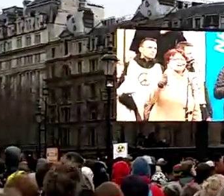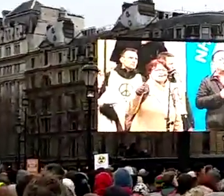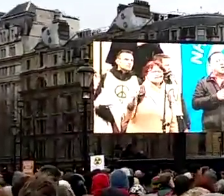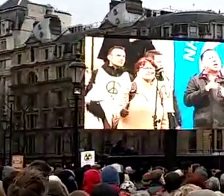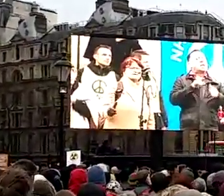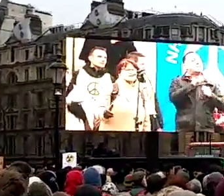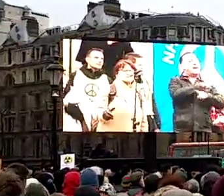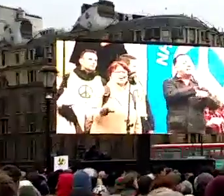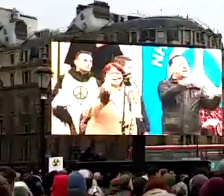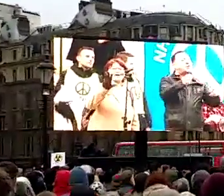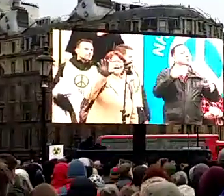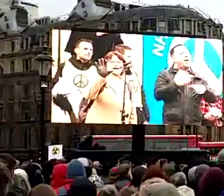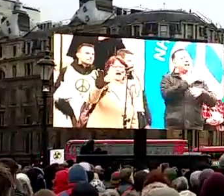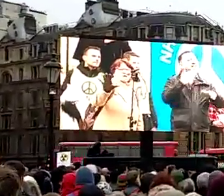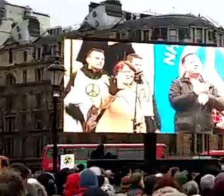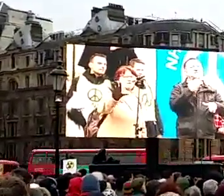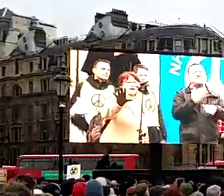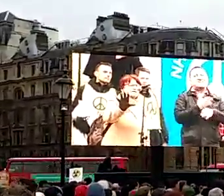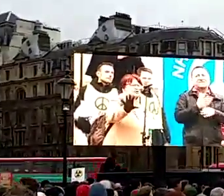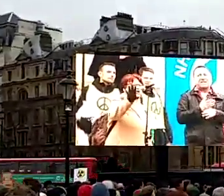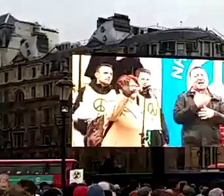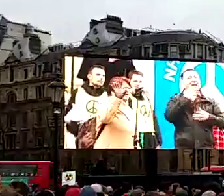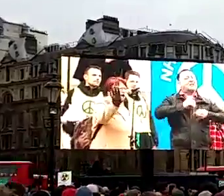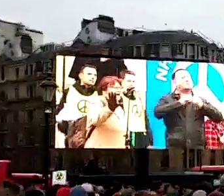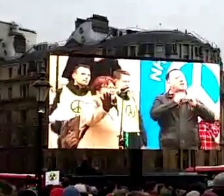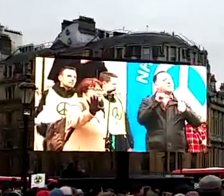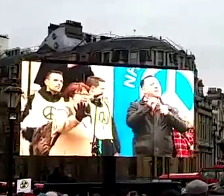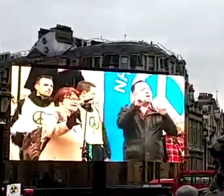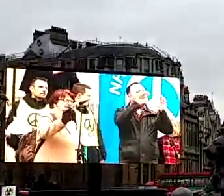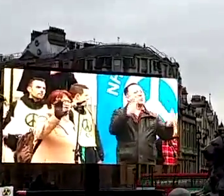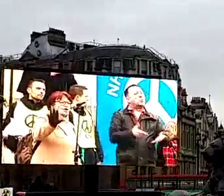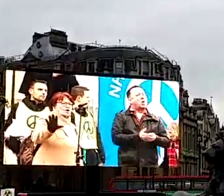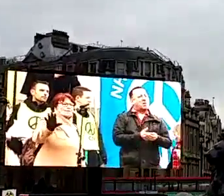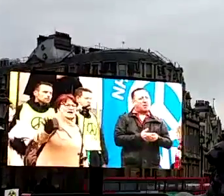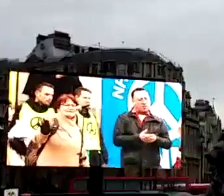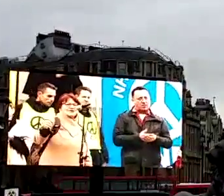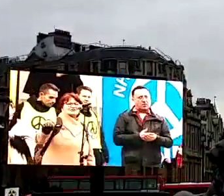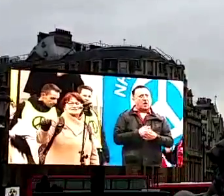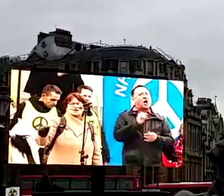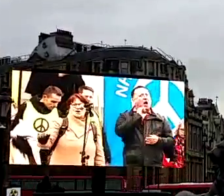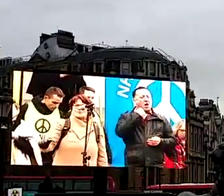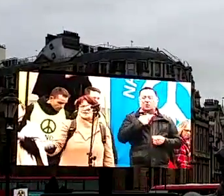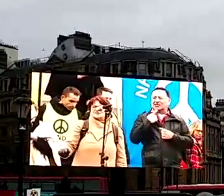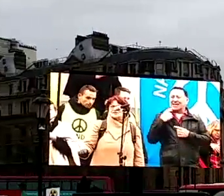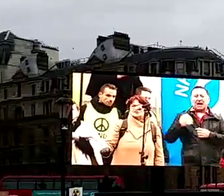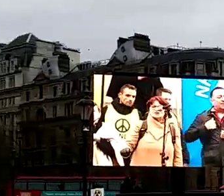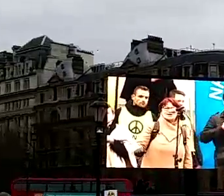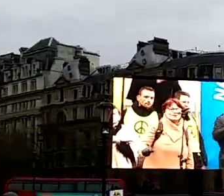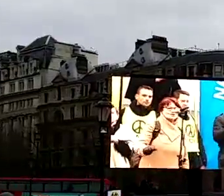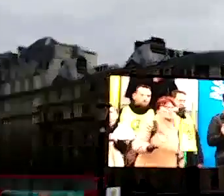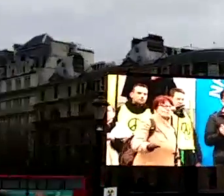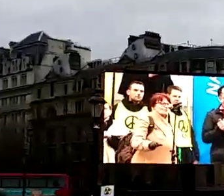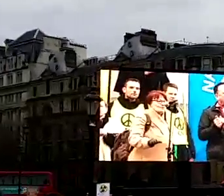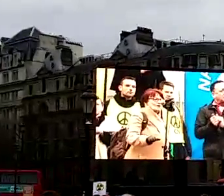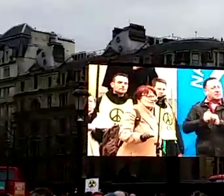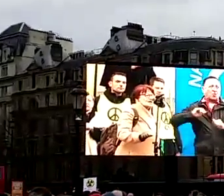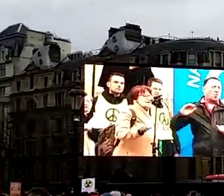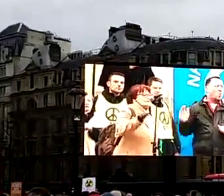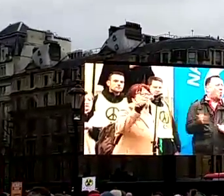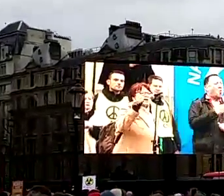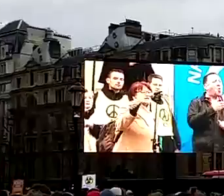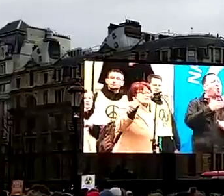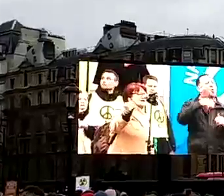different world is possible. And I will make sure that I say to all my friends and comrades in the trade union